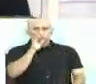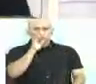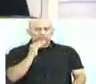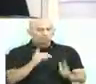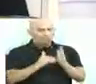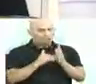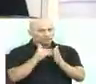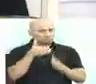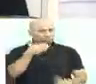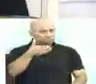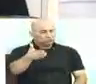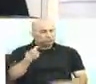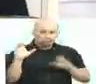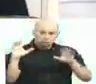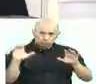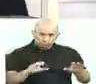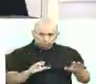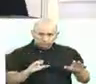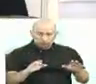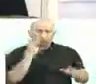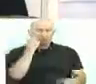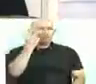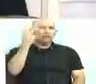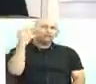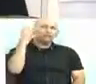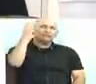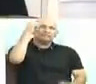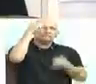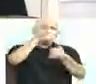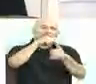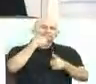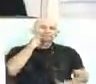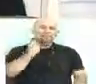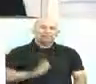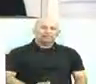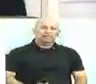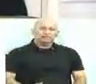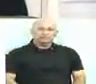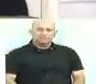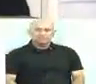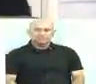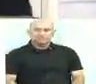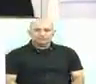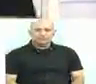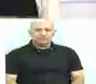often, and do so in remembrance of me."